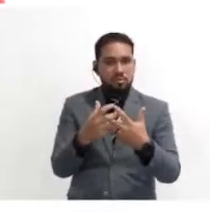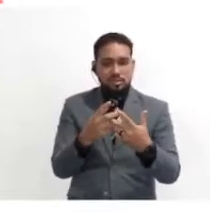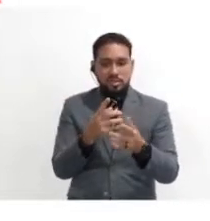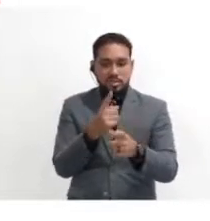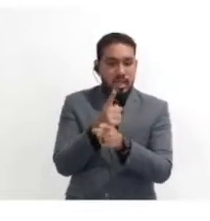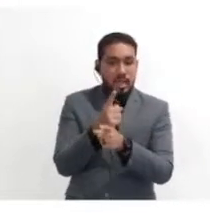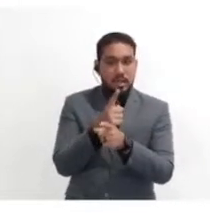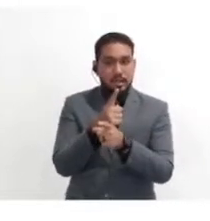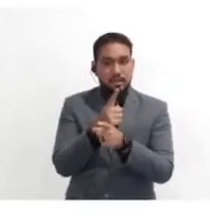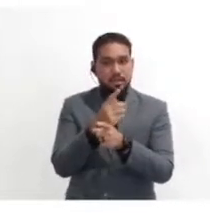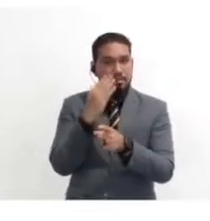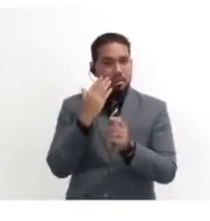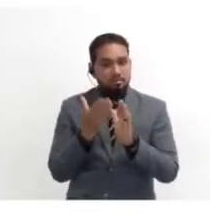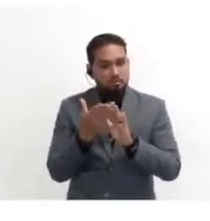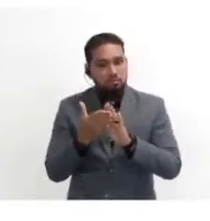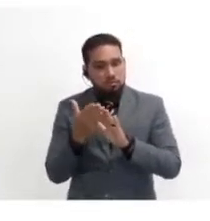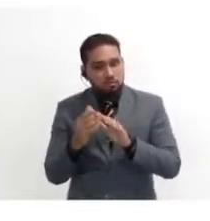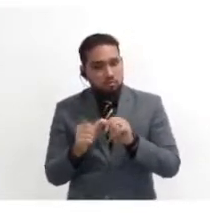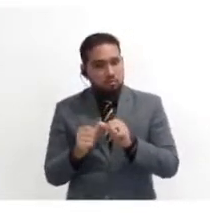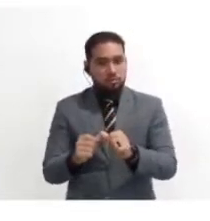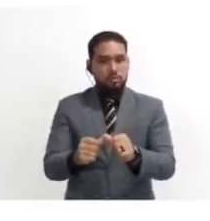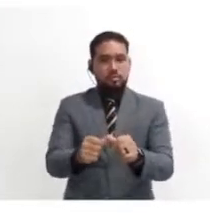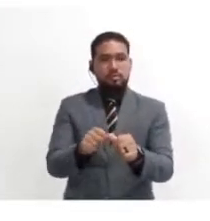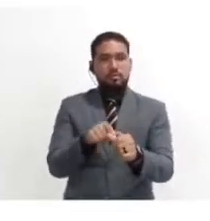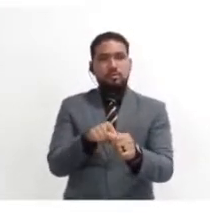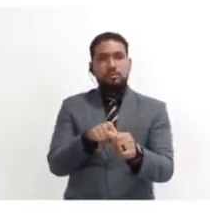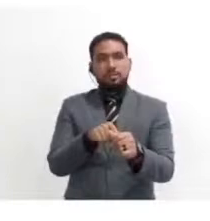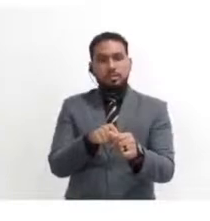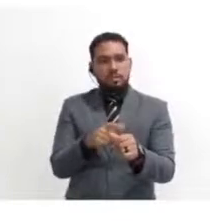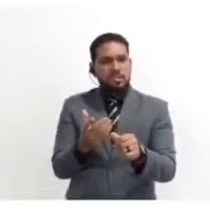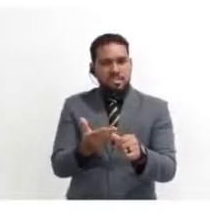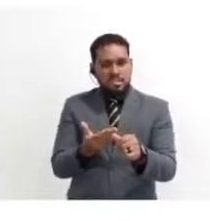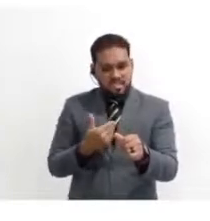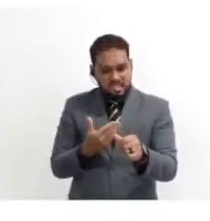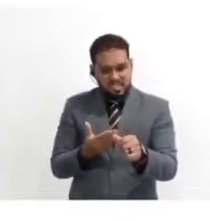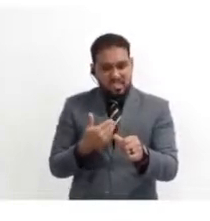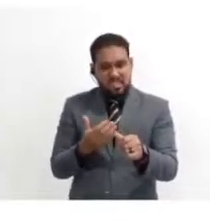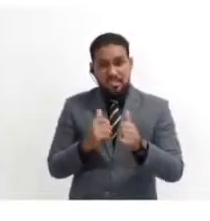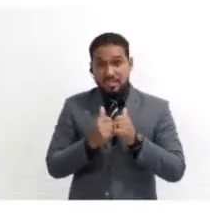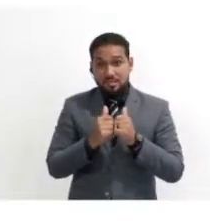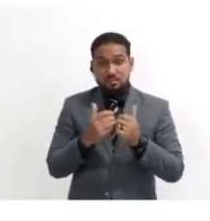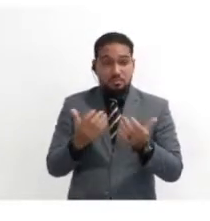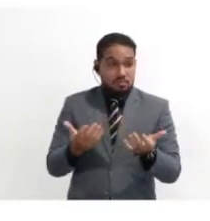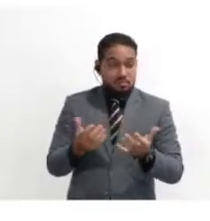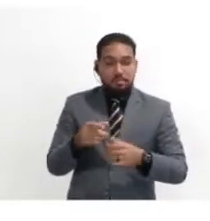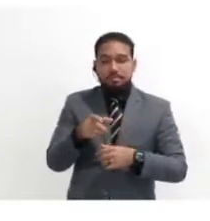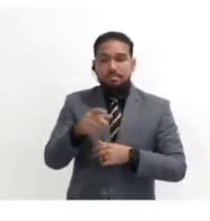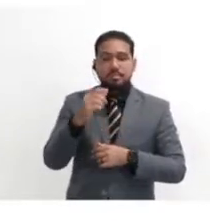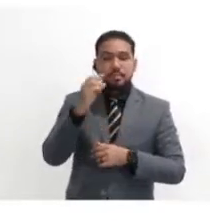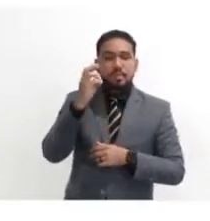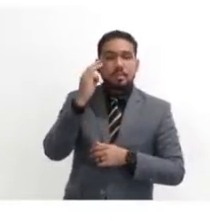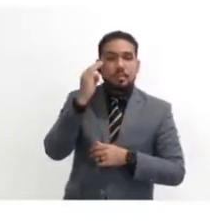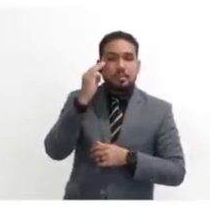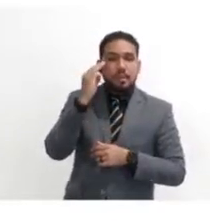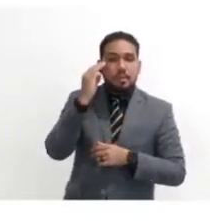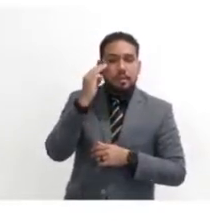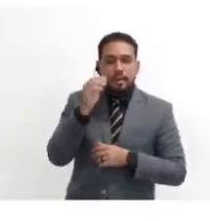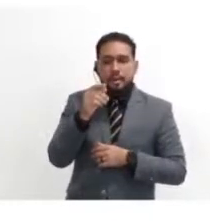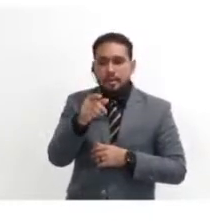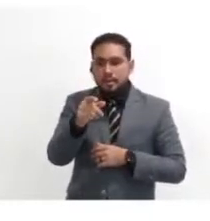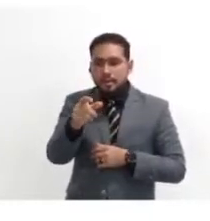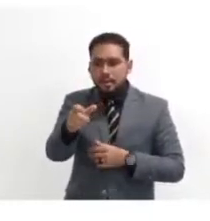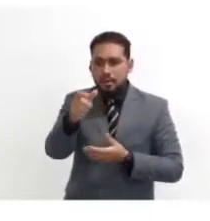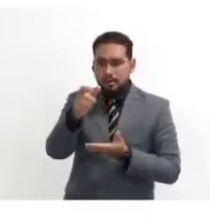So one way to do that is to take the memory off the printed circuit board and put it on the package